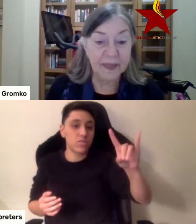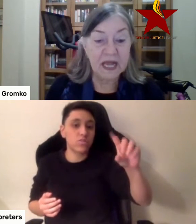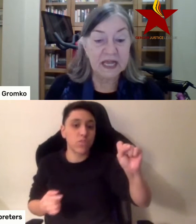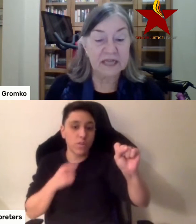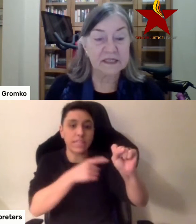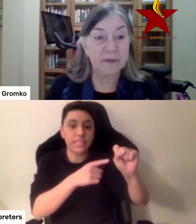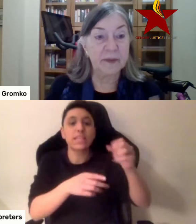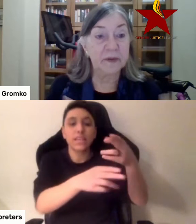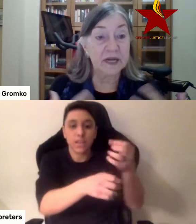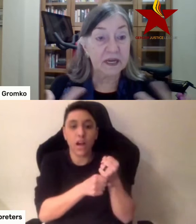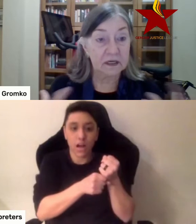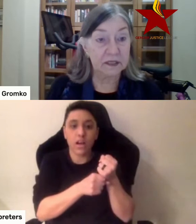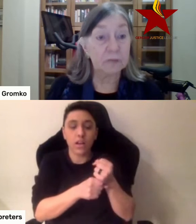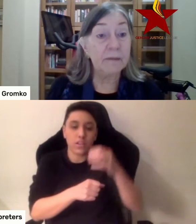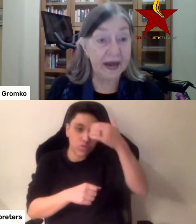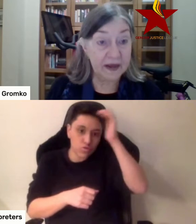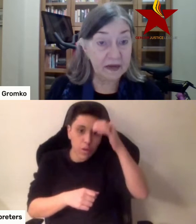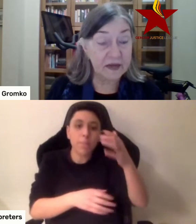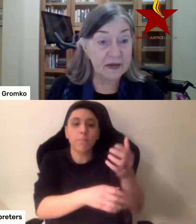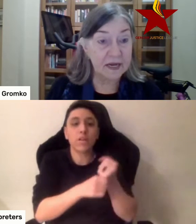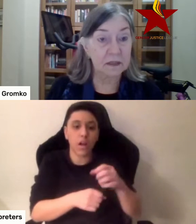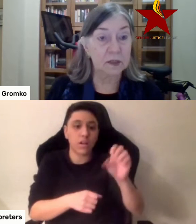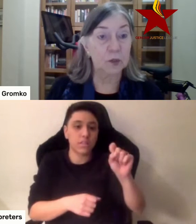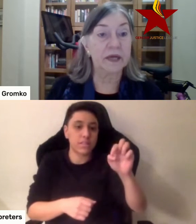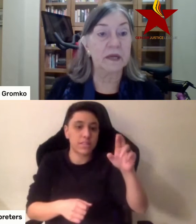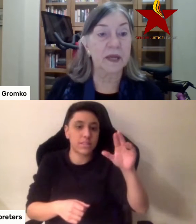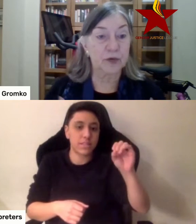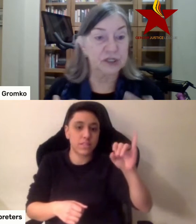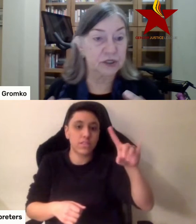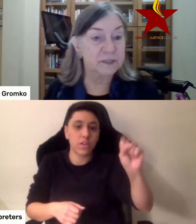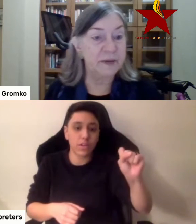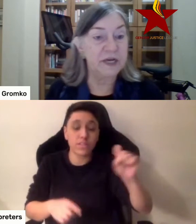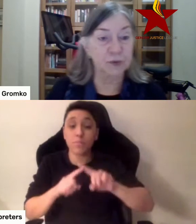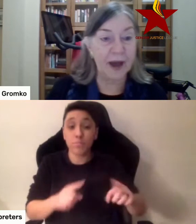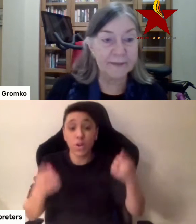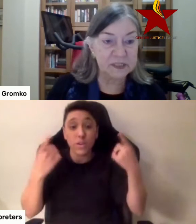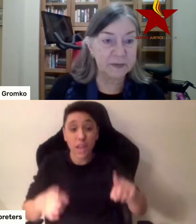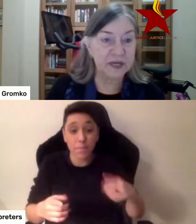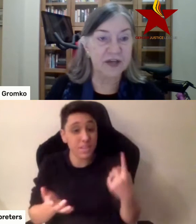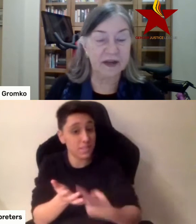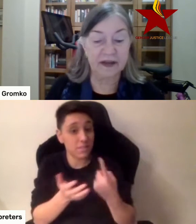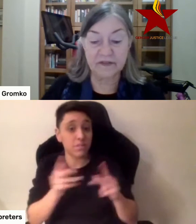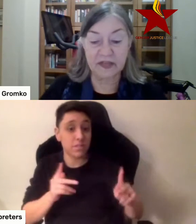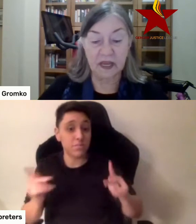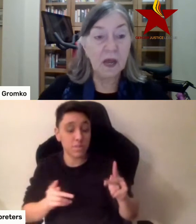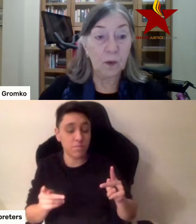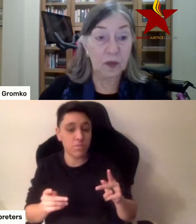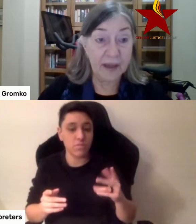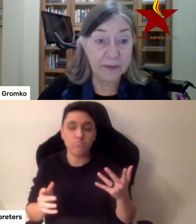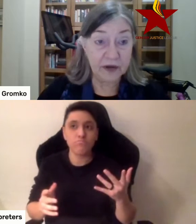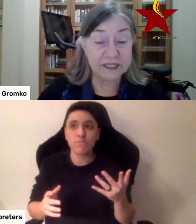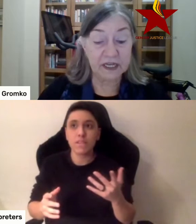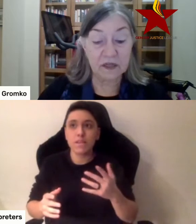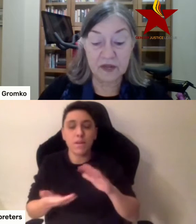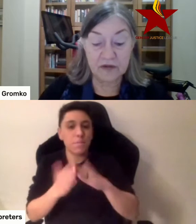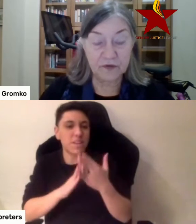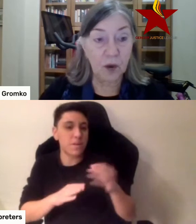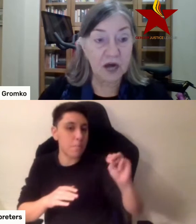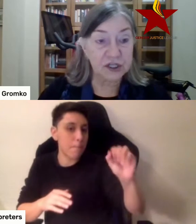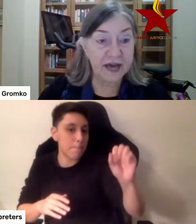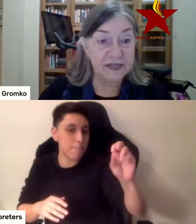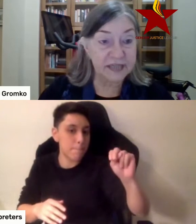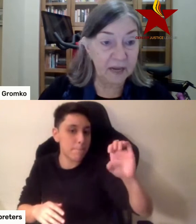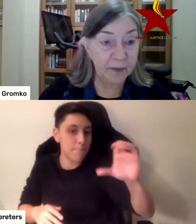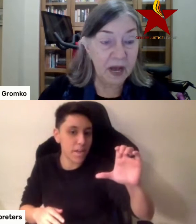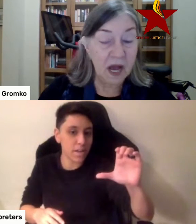get, is that people can get a little manic. They can get a little bit like pressured speech, rapid speech, that kind of thing. Well, I'm here to tell you that if